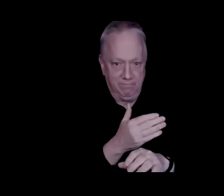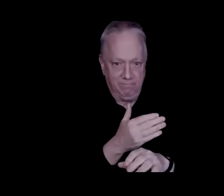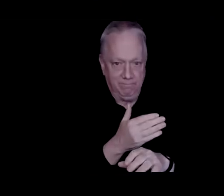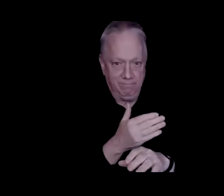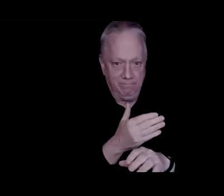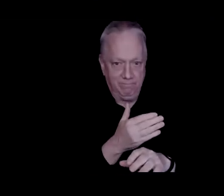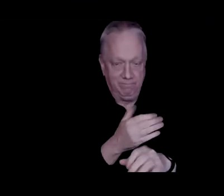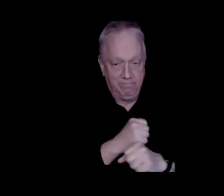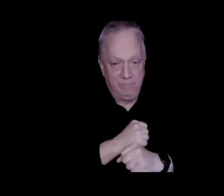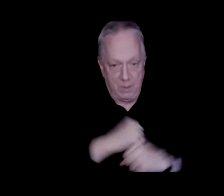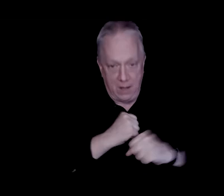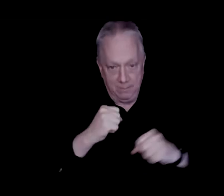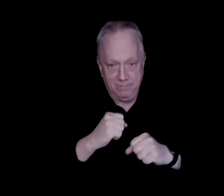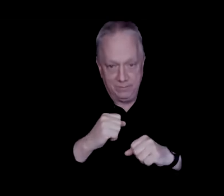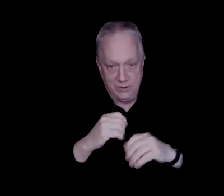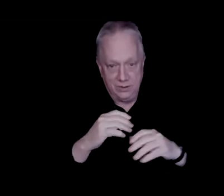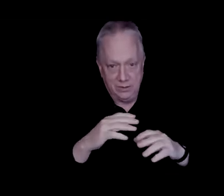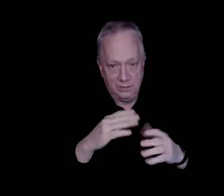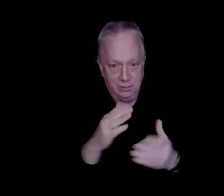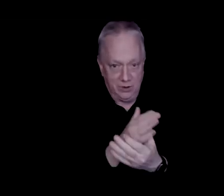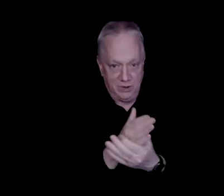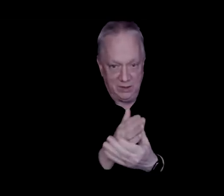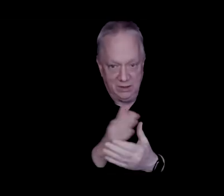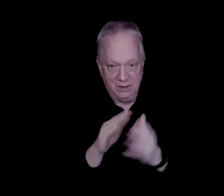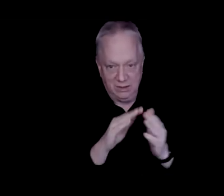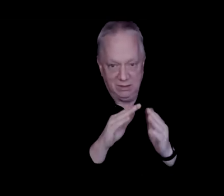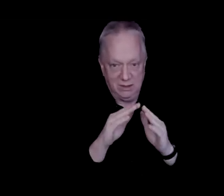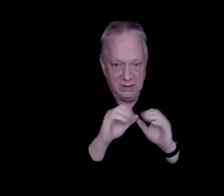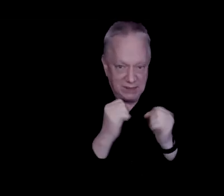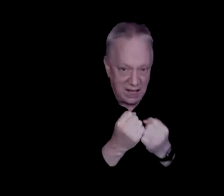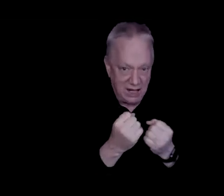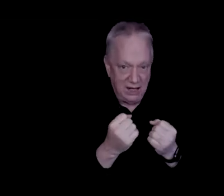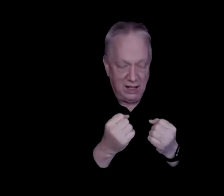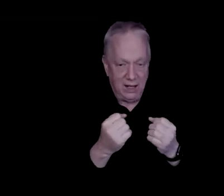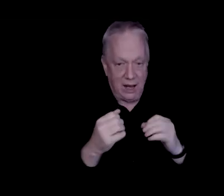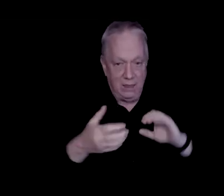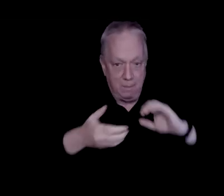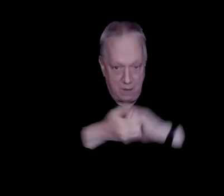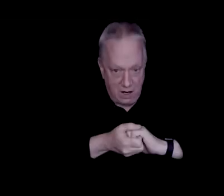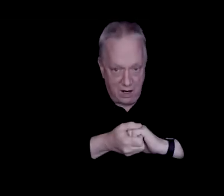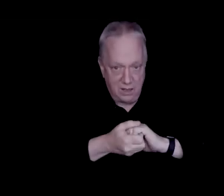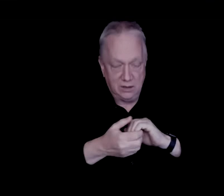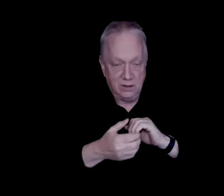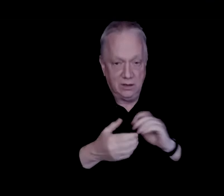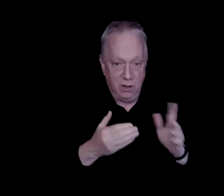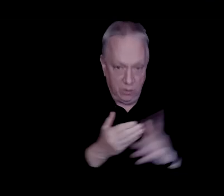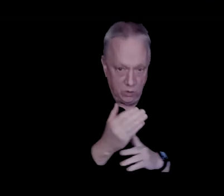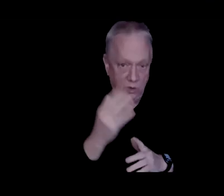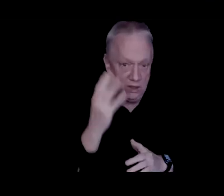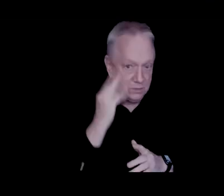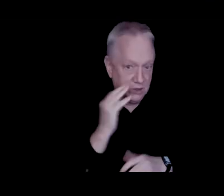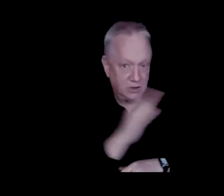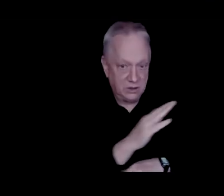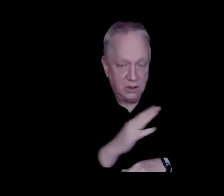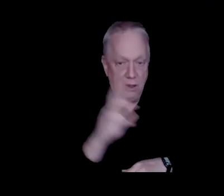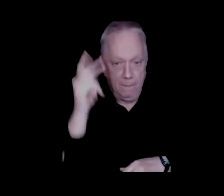the bond between society, between people, with three experiences.